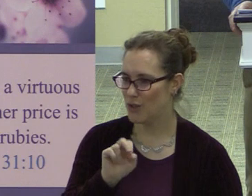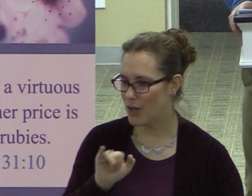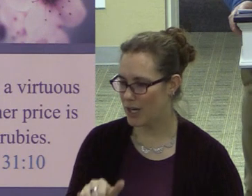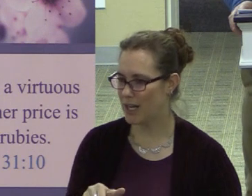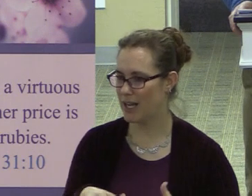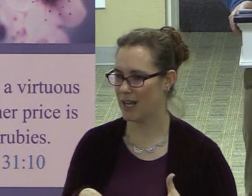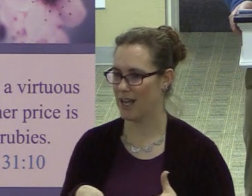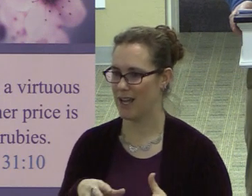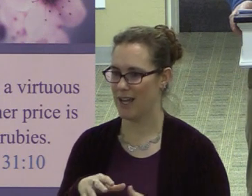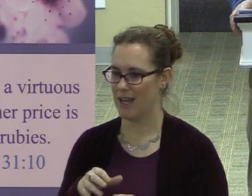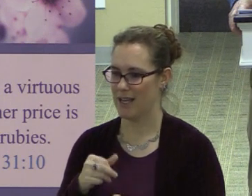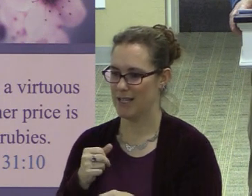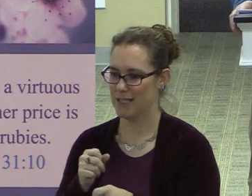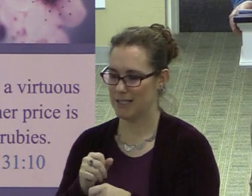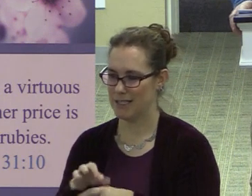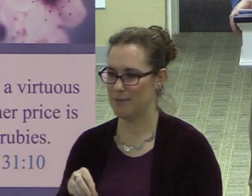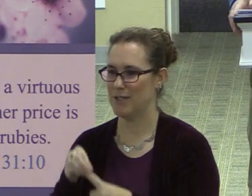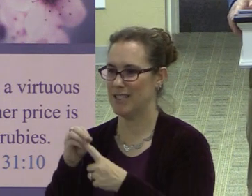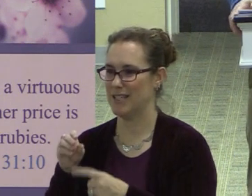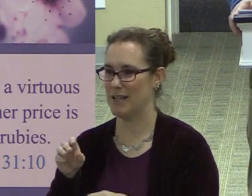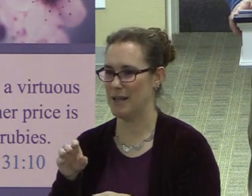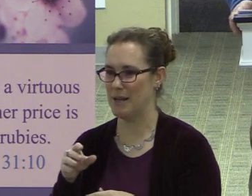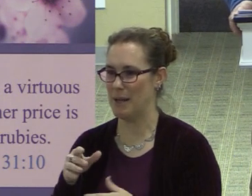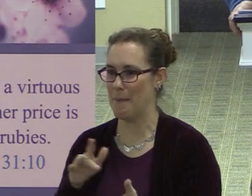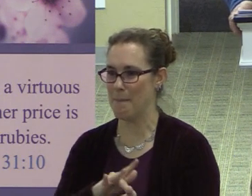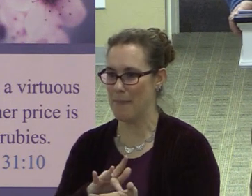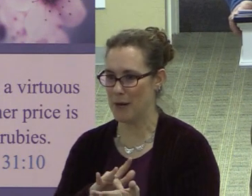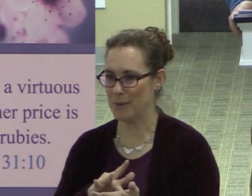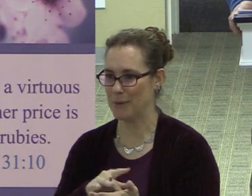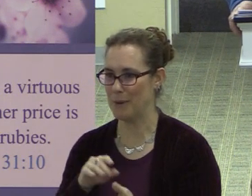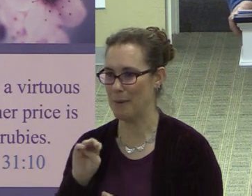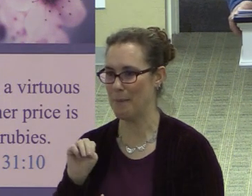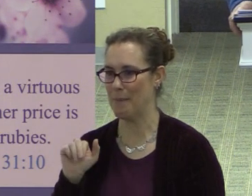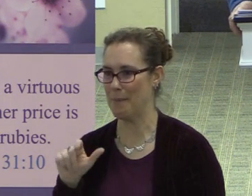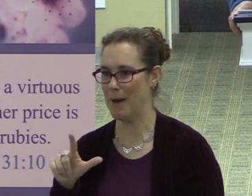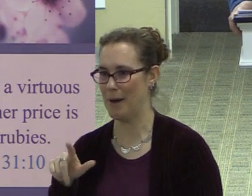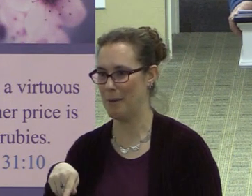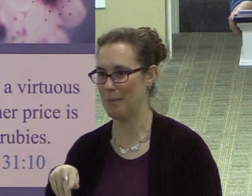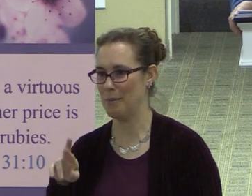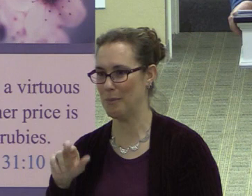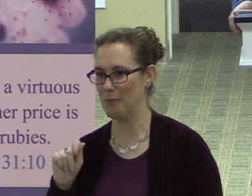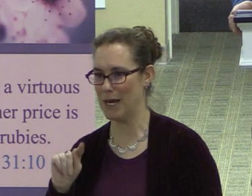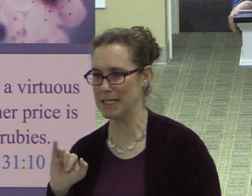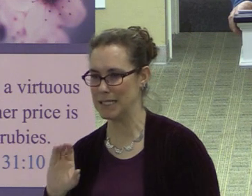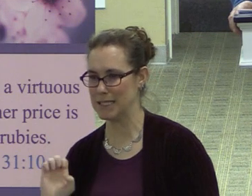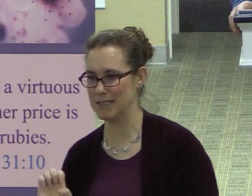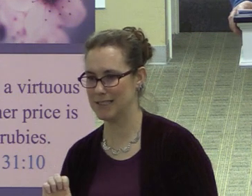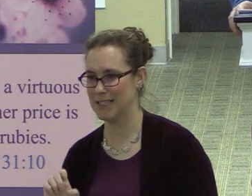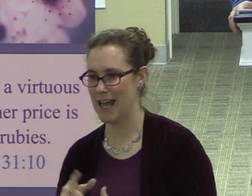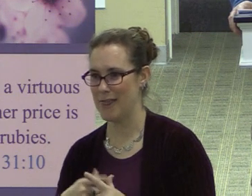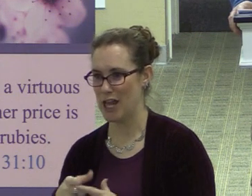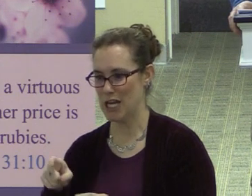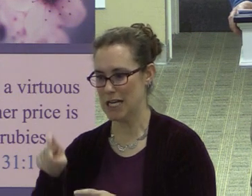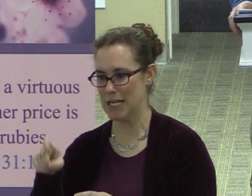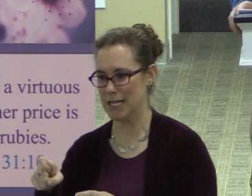medical malpractice, and you're known for it, and all of a sudden you find yourself needing major medical surgery. That guy's in trouble.